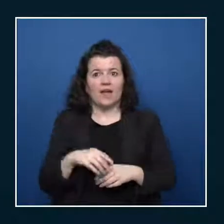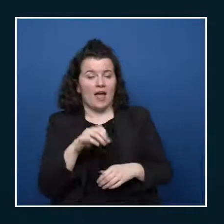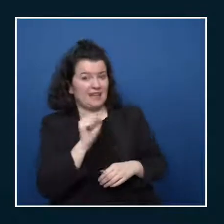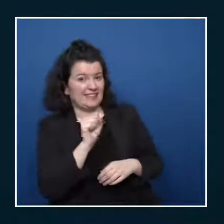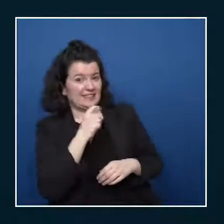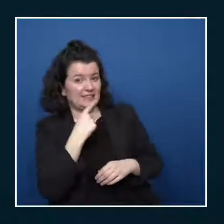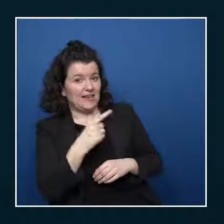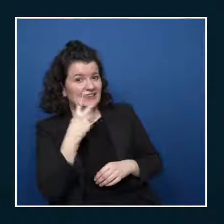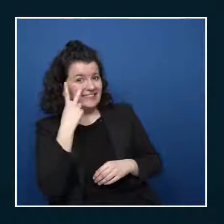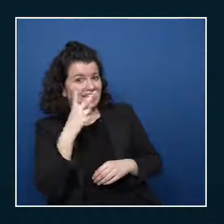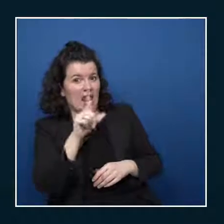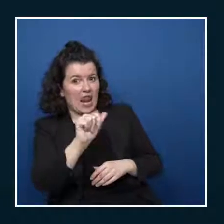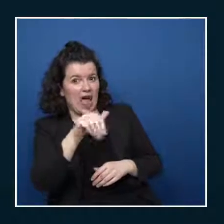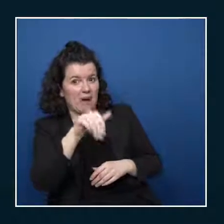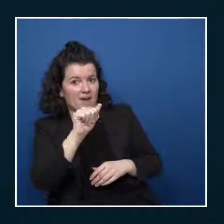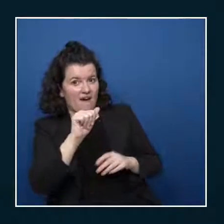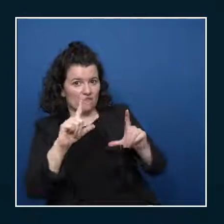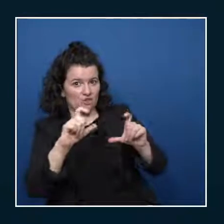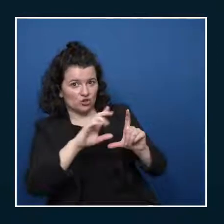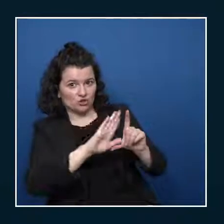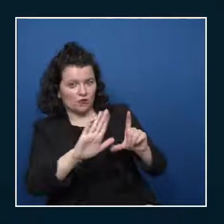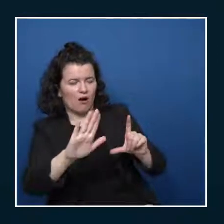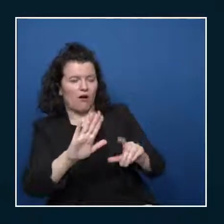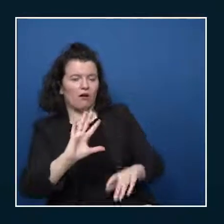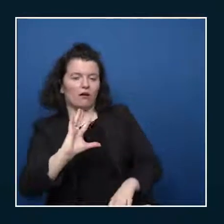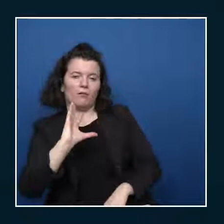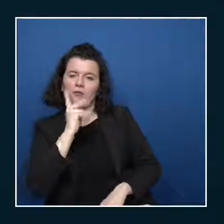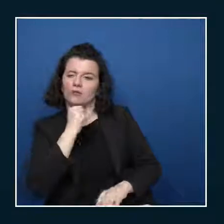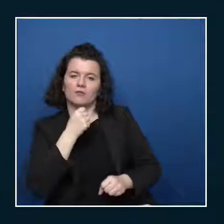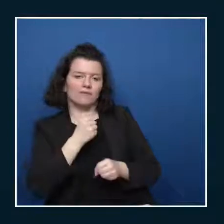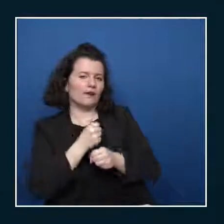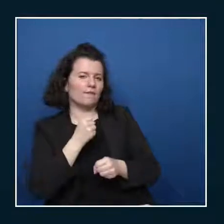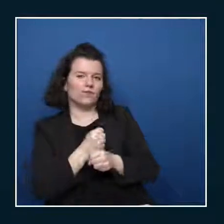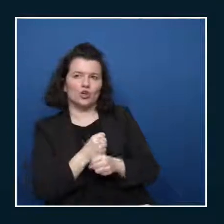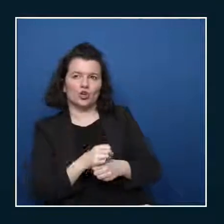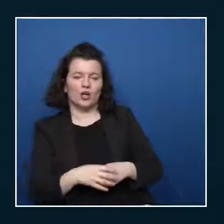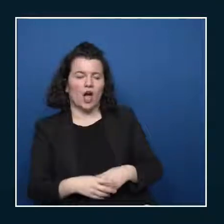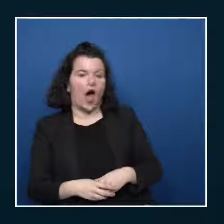Cam. This is beautiful. This is beautiful work, Lars. I mean, stellar.